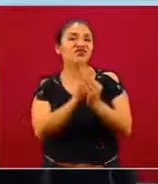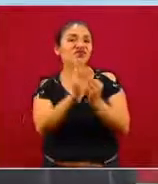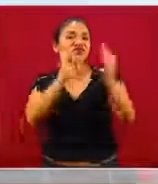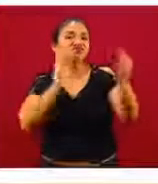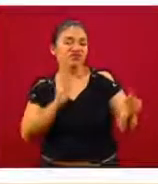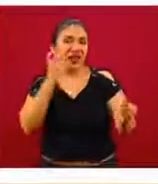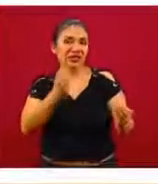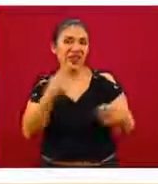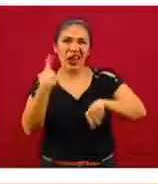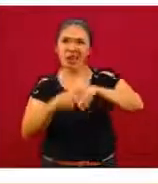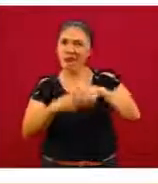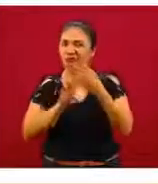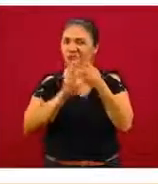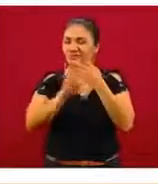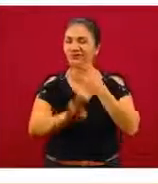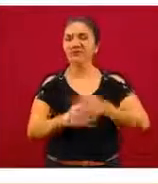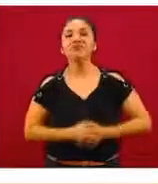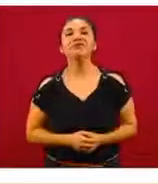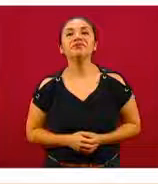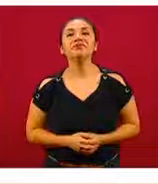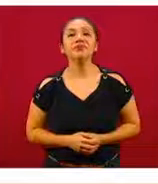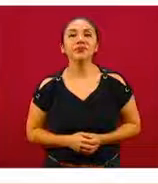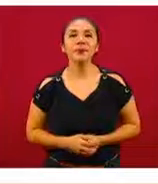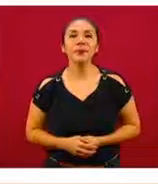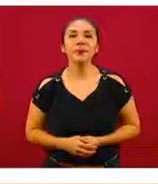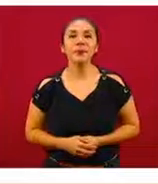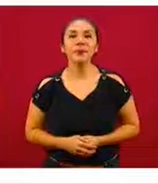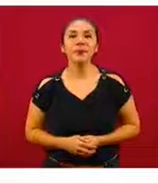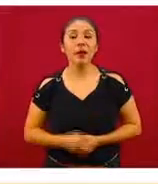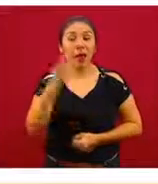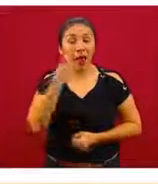And now with the containment of this pandemic.